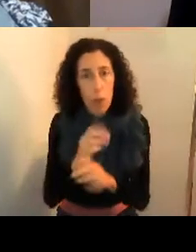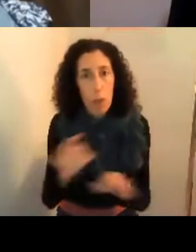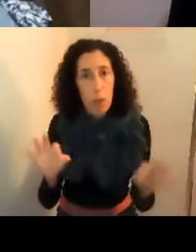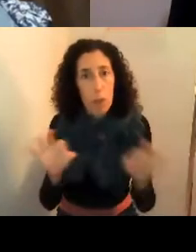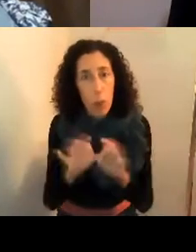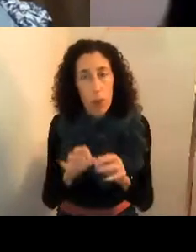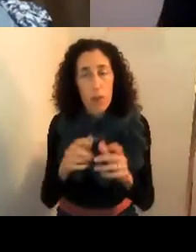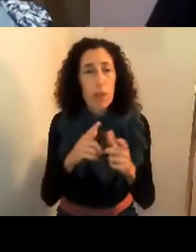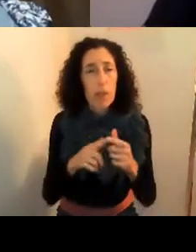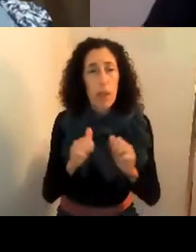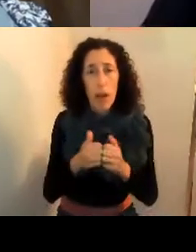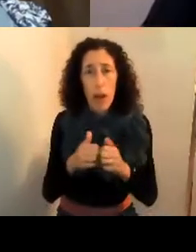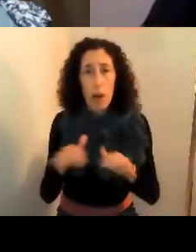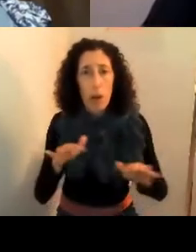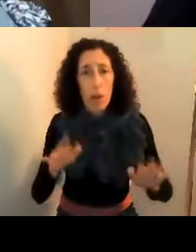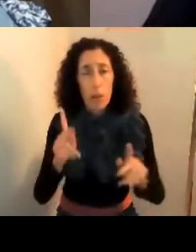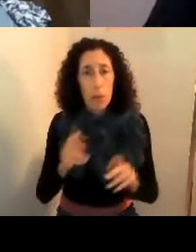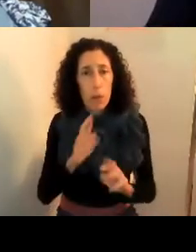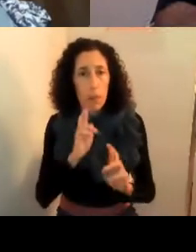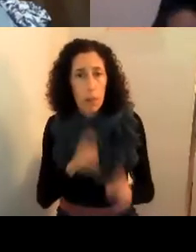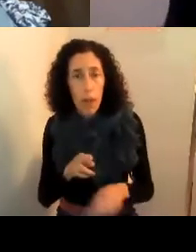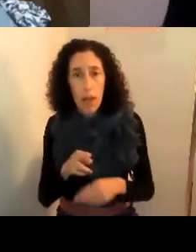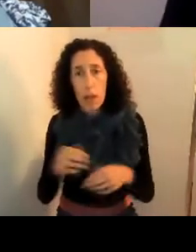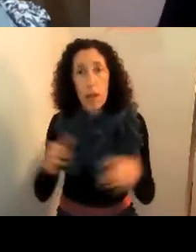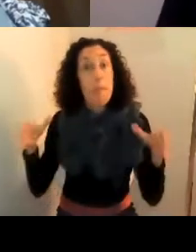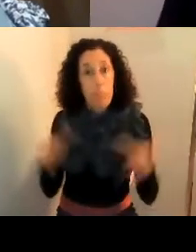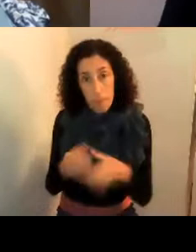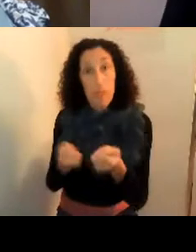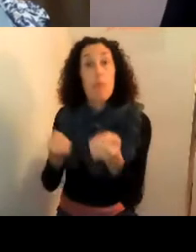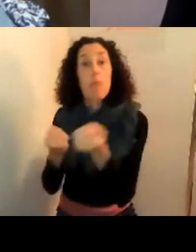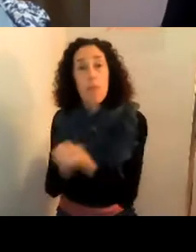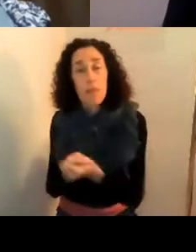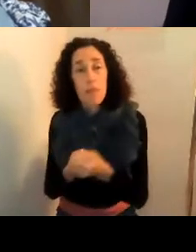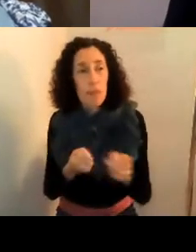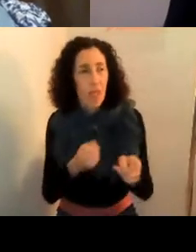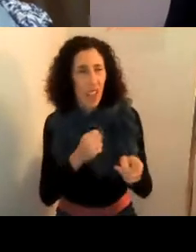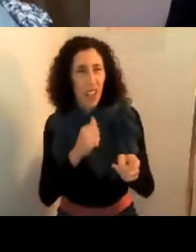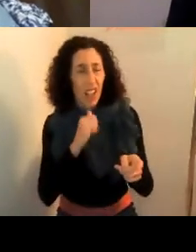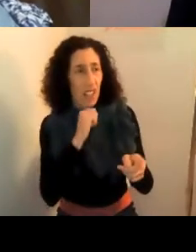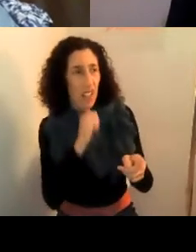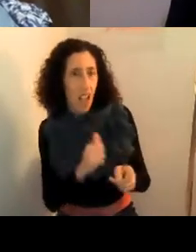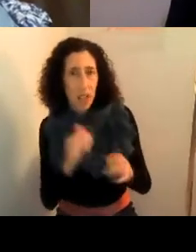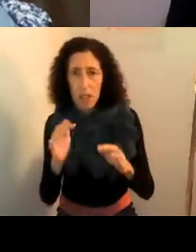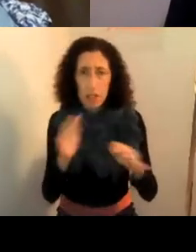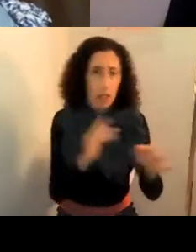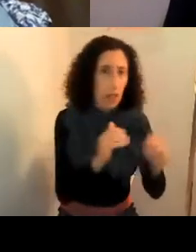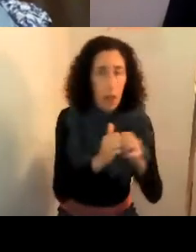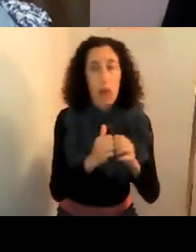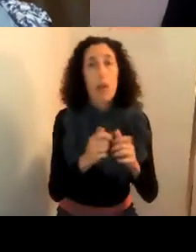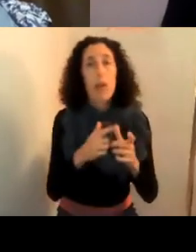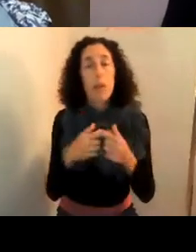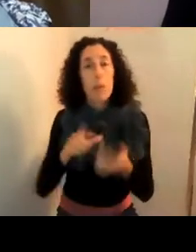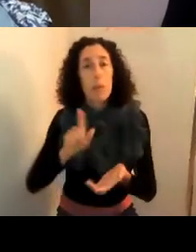Writers Workshop called The Margins. And we launched a new editorial project called Black and Asian Feminist